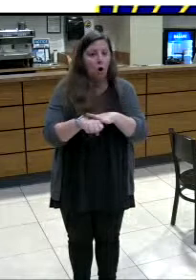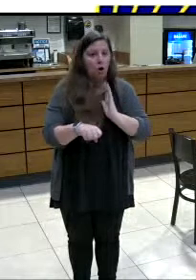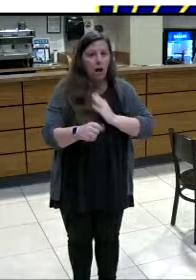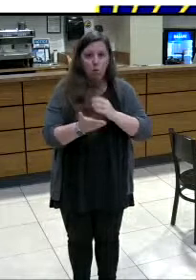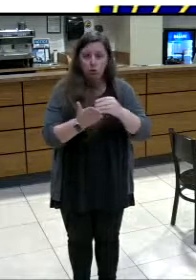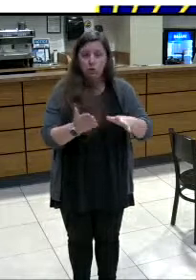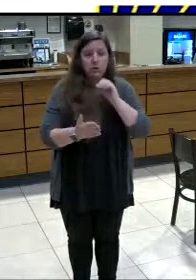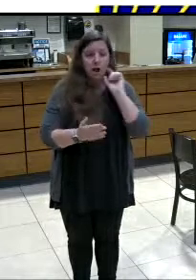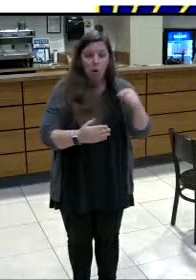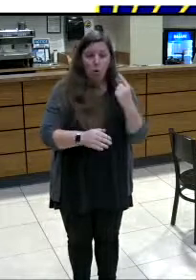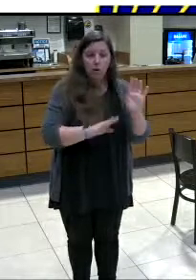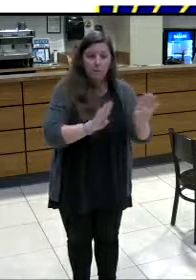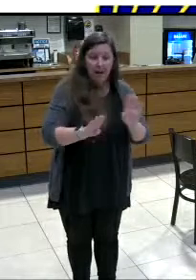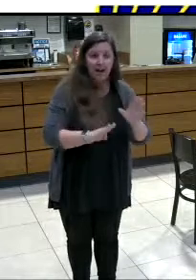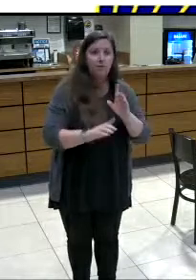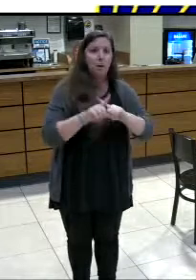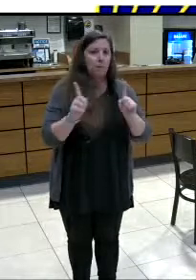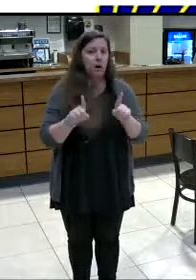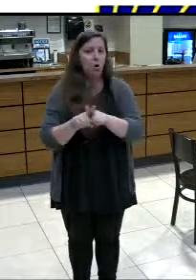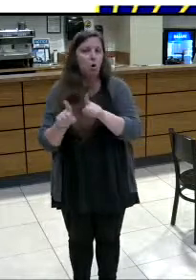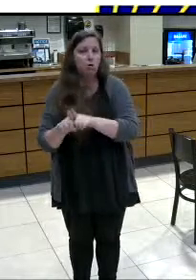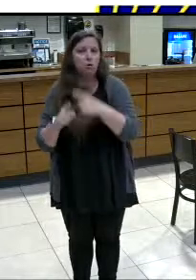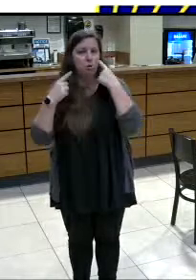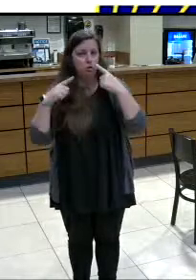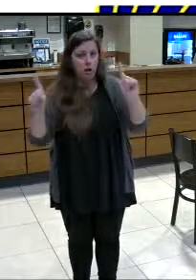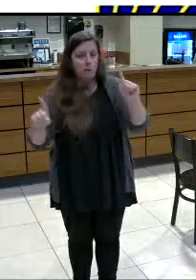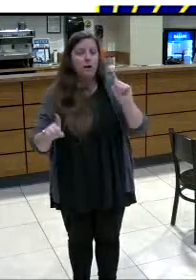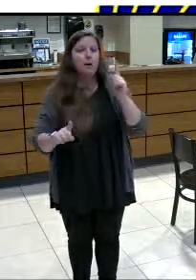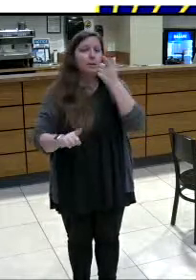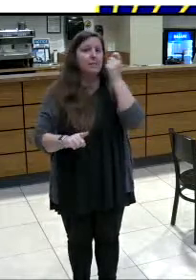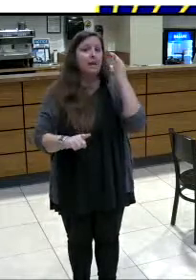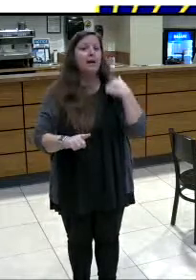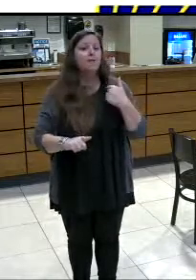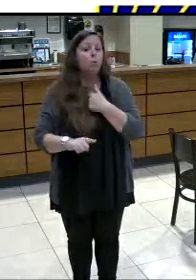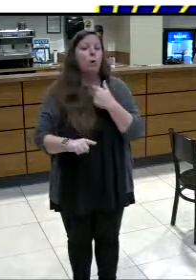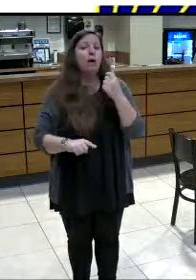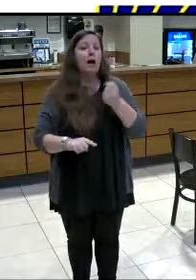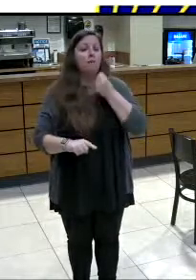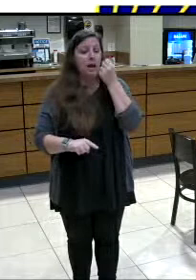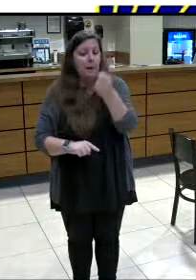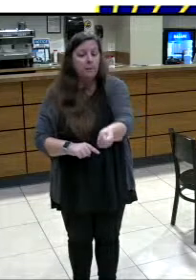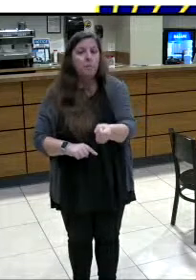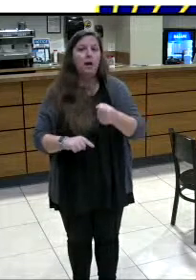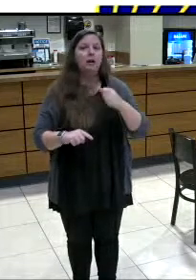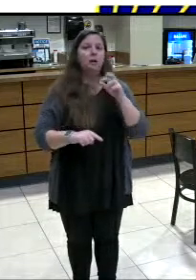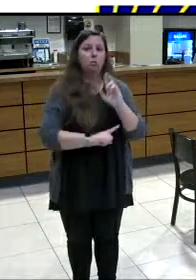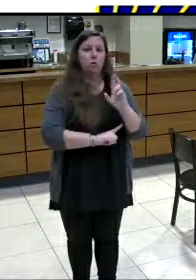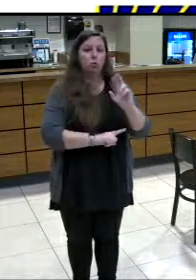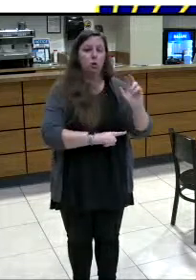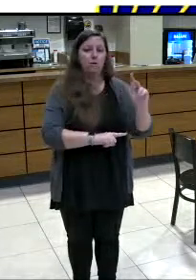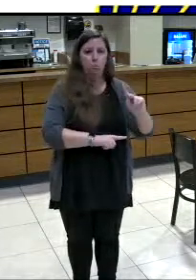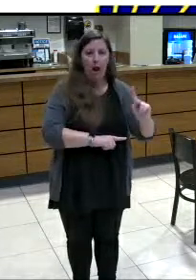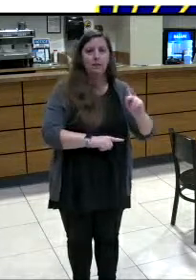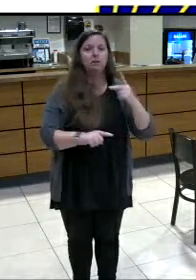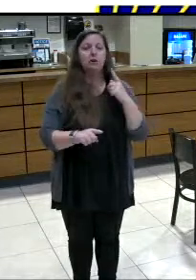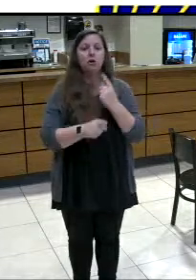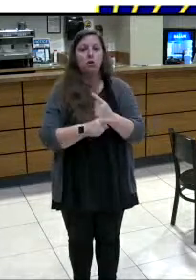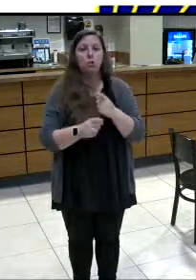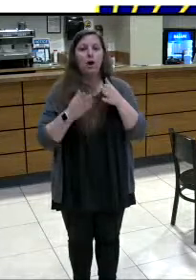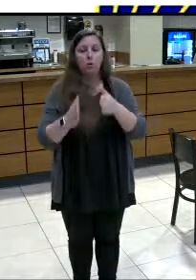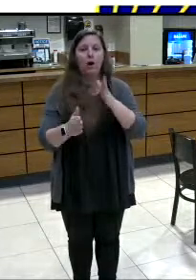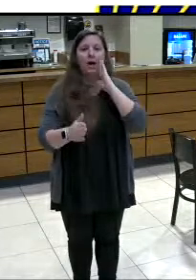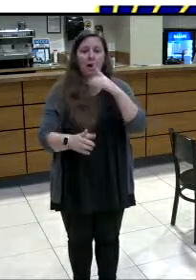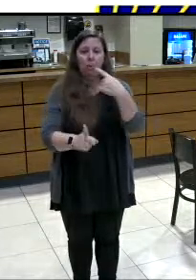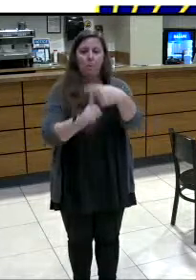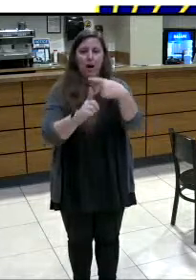their behavior, but student achievement. Because if we've done our job with implementing restorative practices the right way, it's going to positively